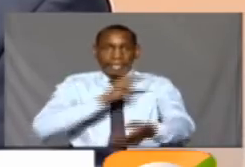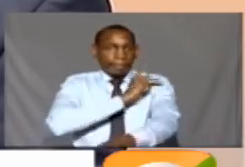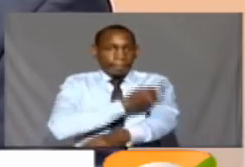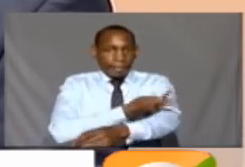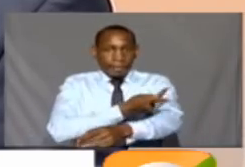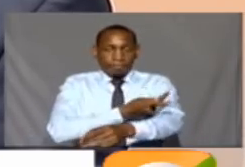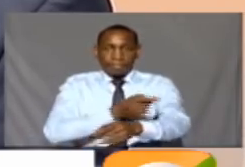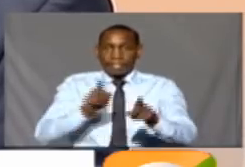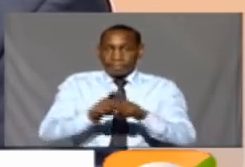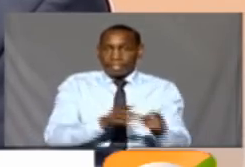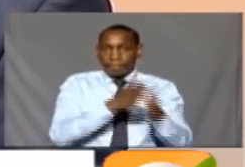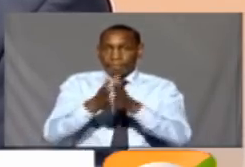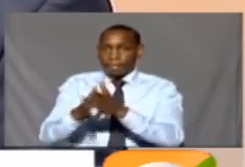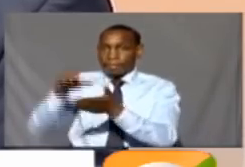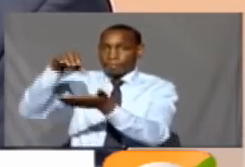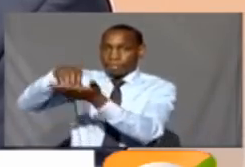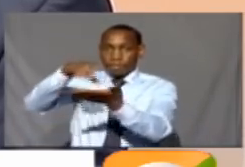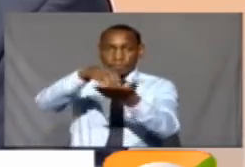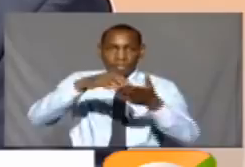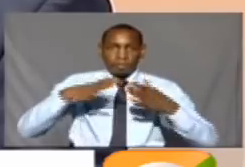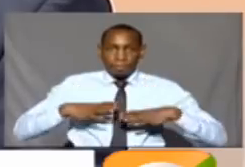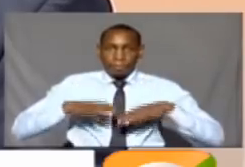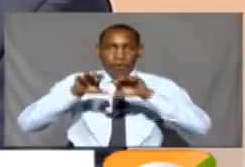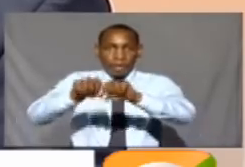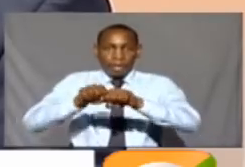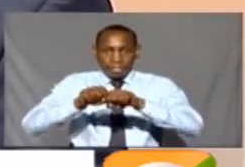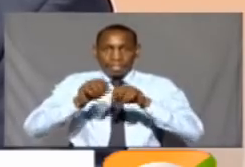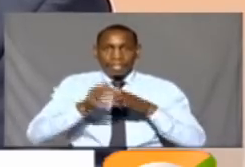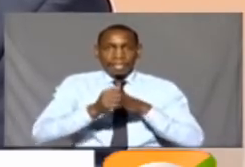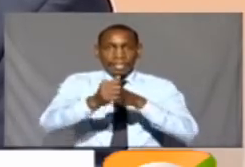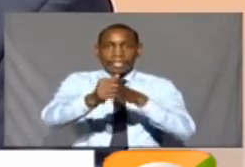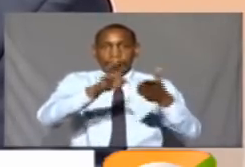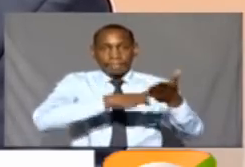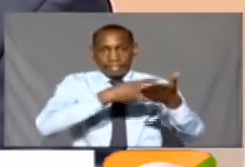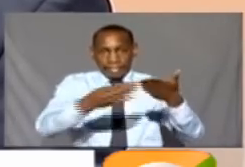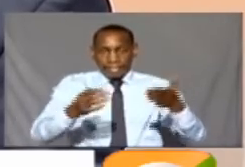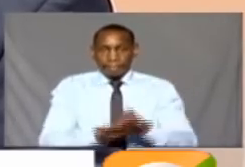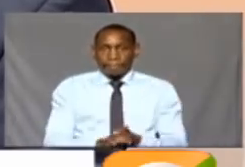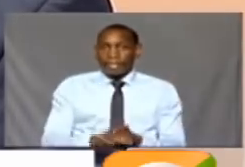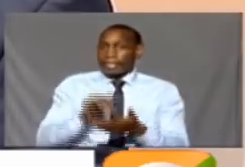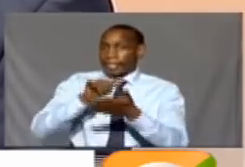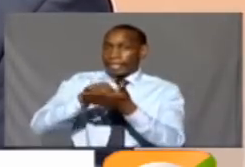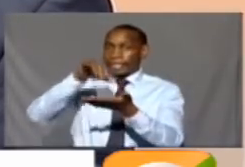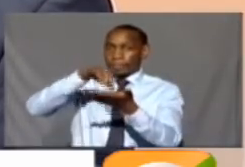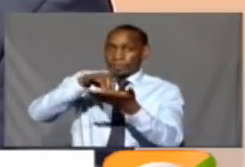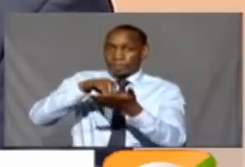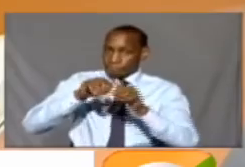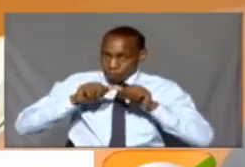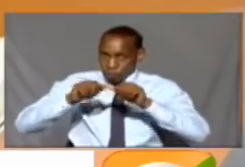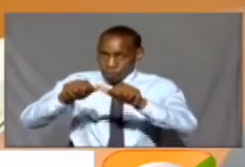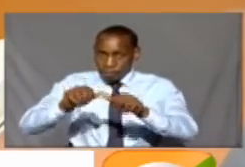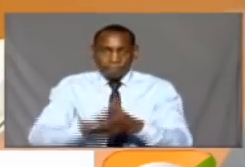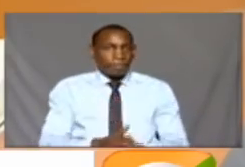to arrange seats for people to sit on in the leadership structures. Okay. And that position remains. And I want to get